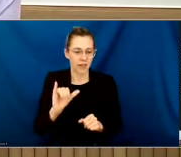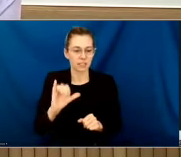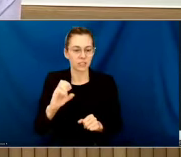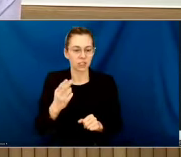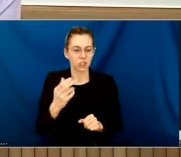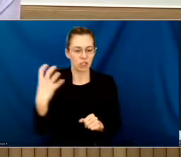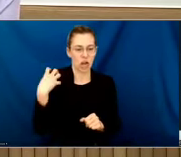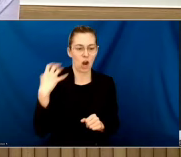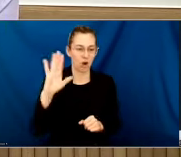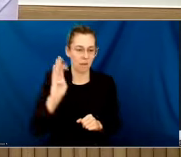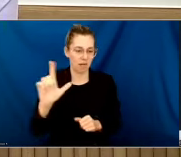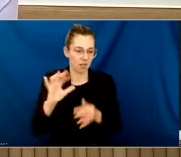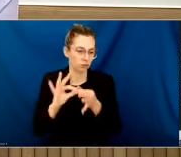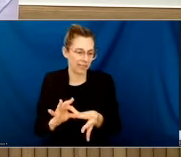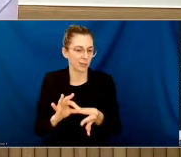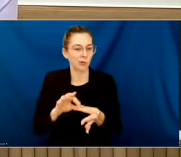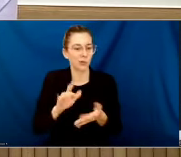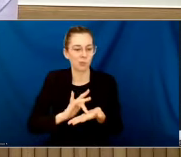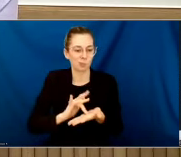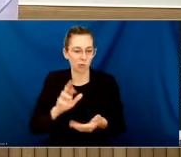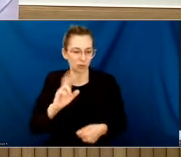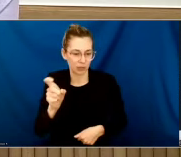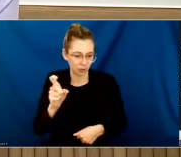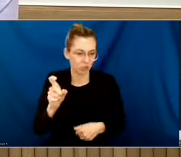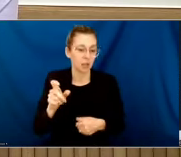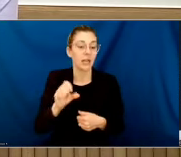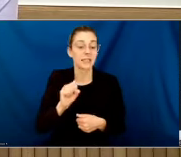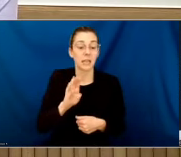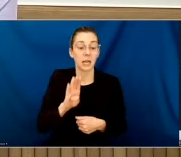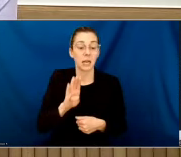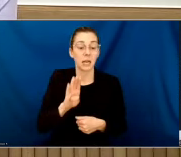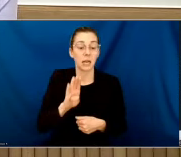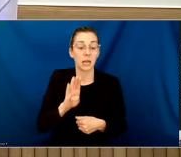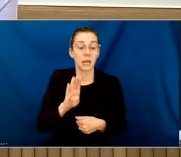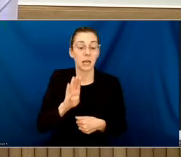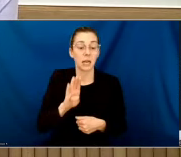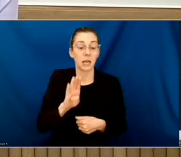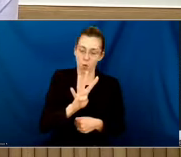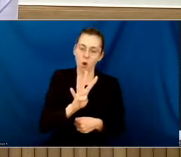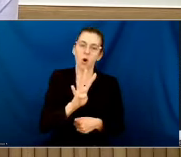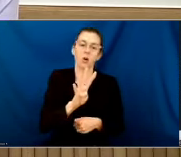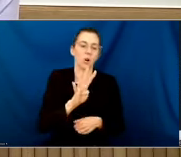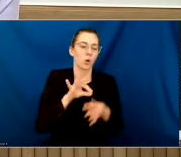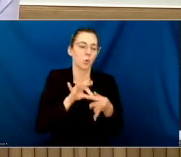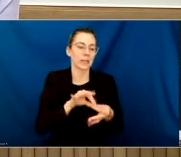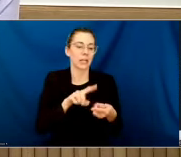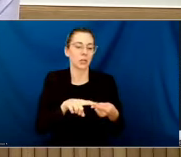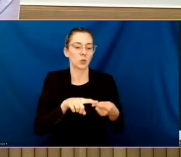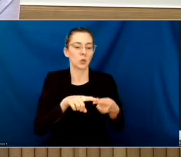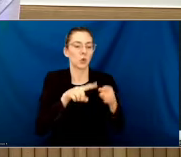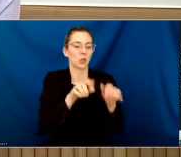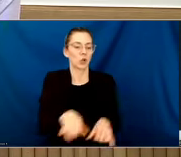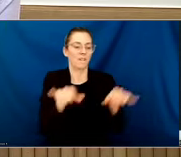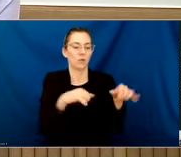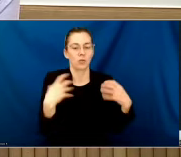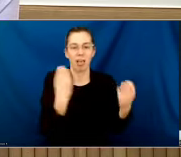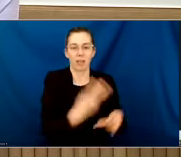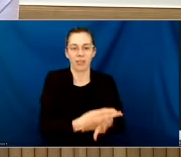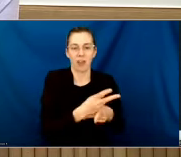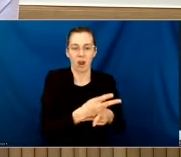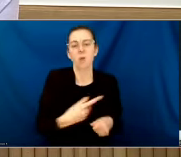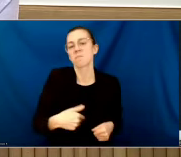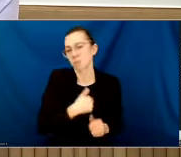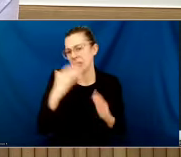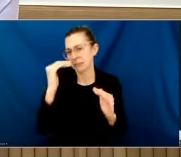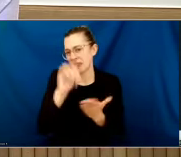Bill 704 related to universal health care. We anticipate an agenda will go out later today that will have those listed with